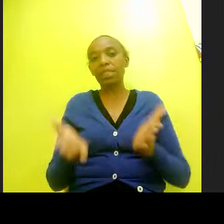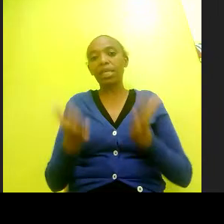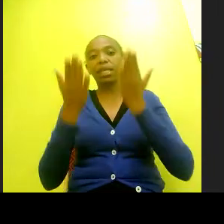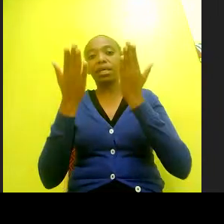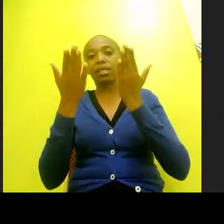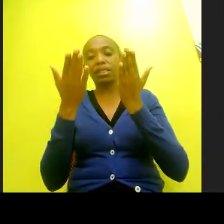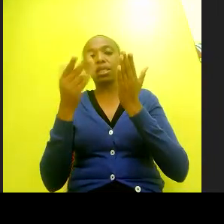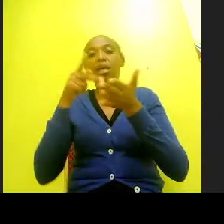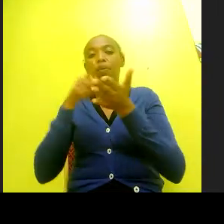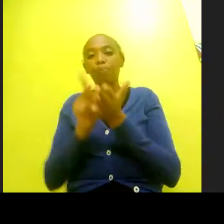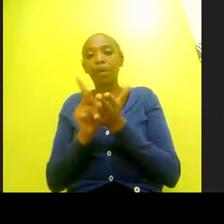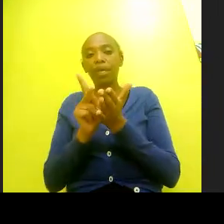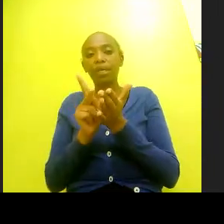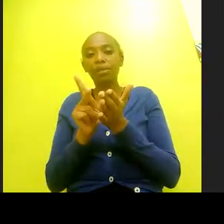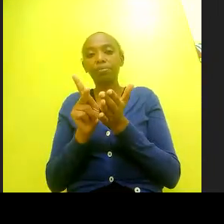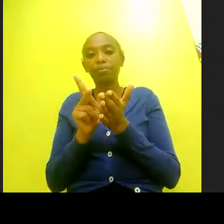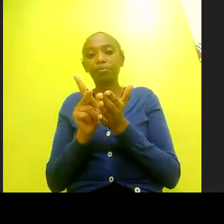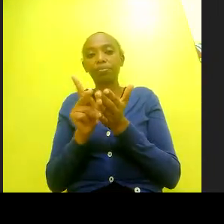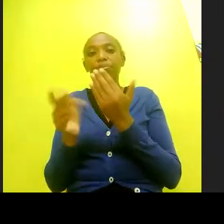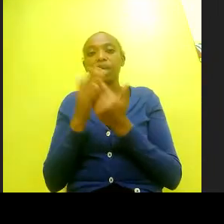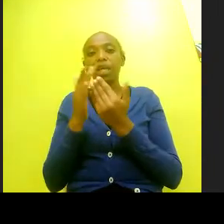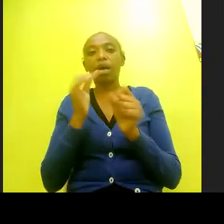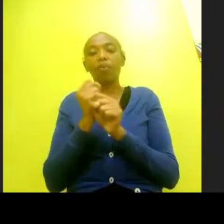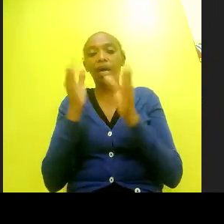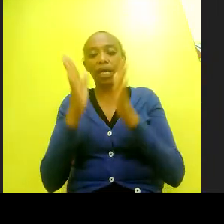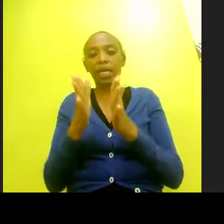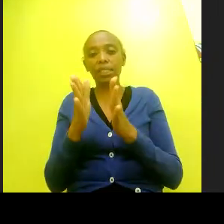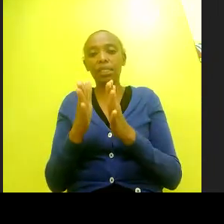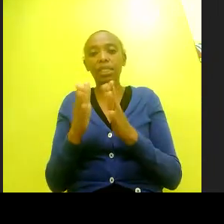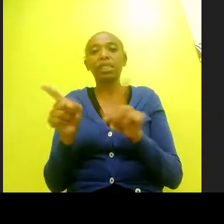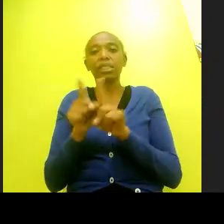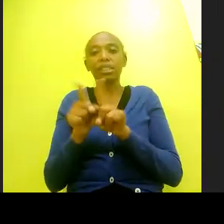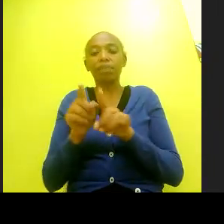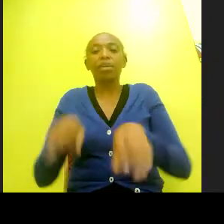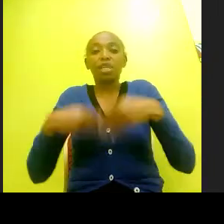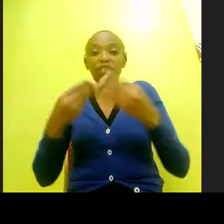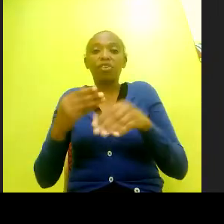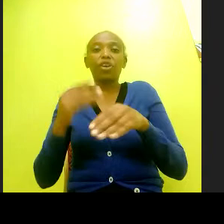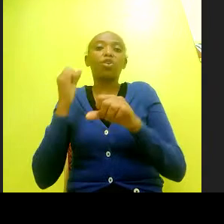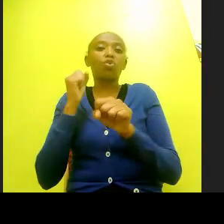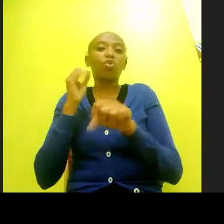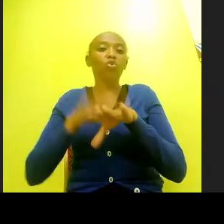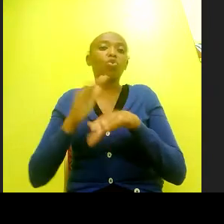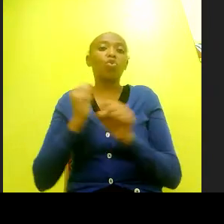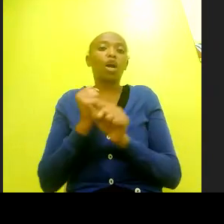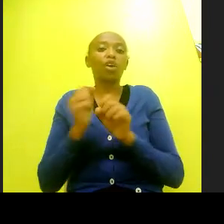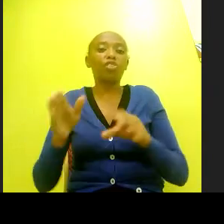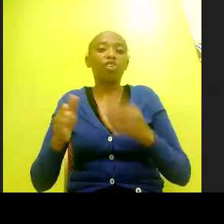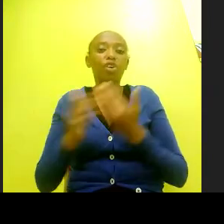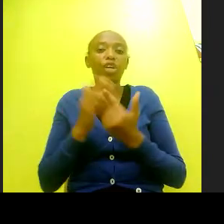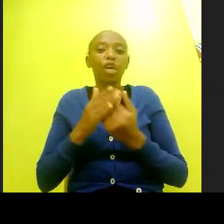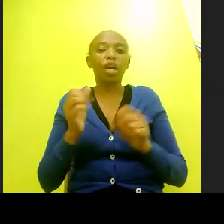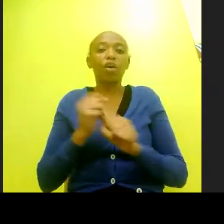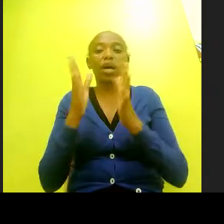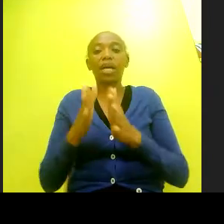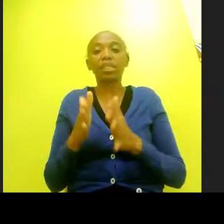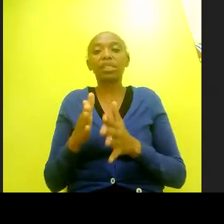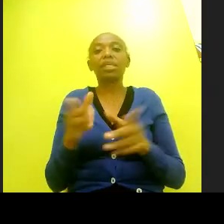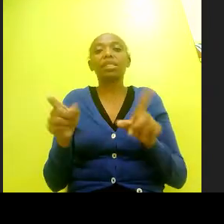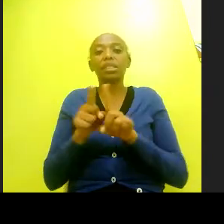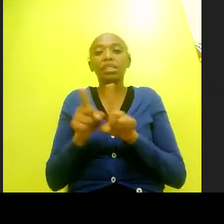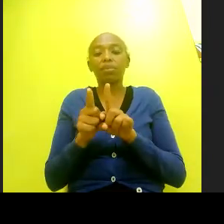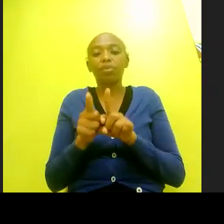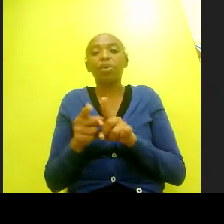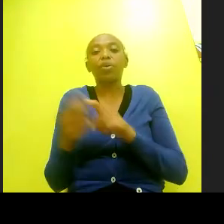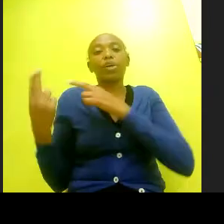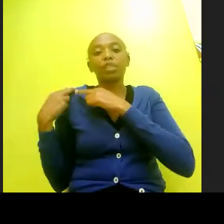pay for paid care workers, and guaranteeing decent work for care workers. Data and accountability will be really important,